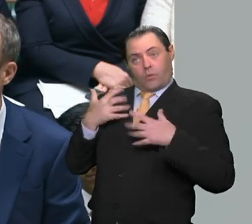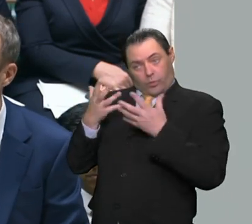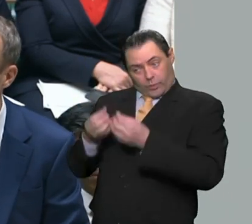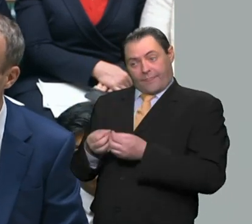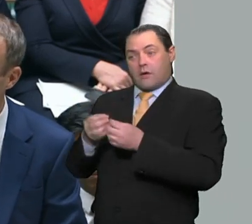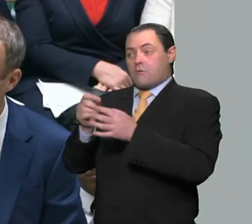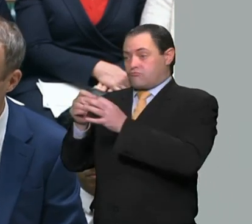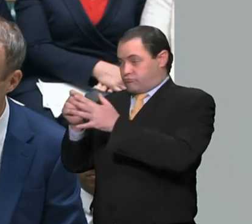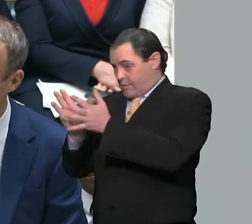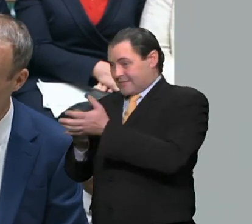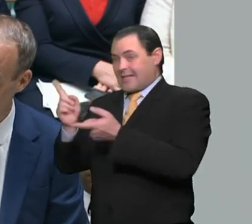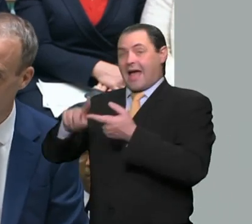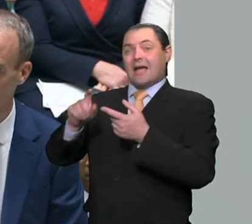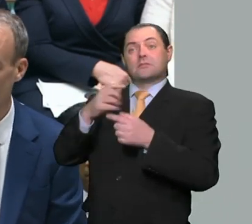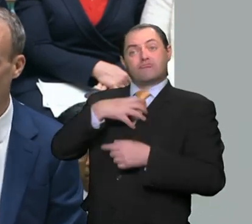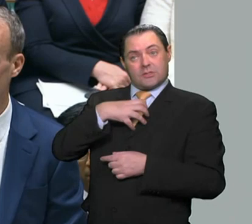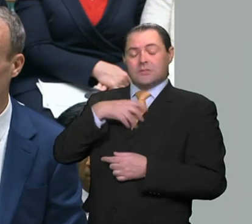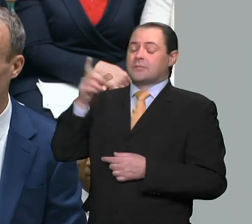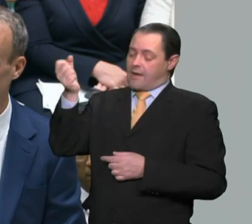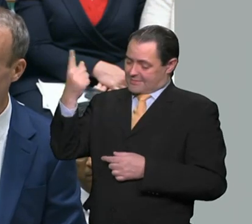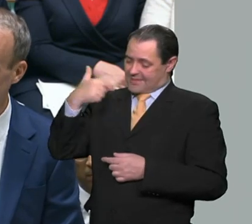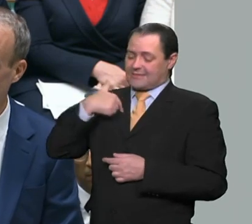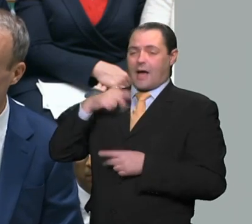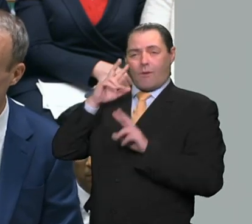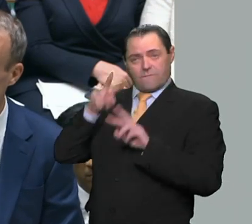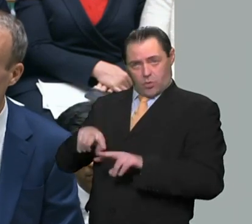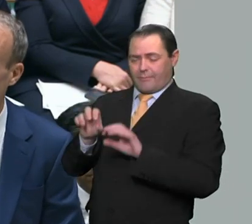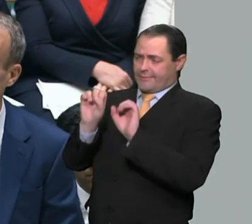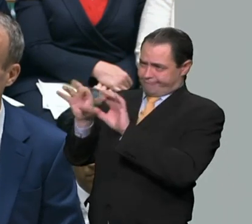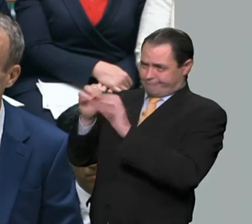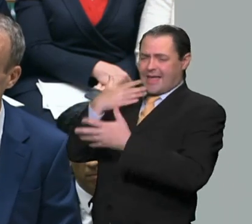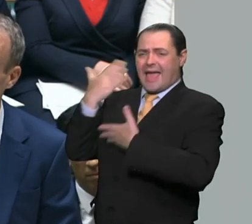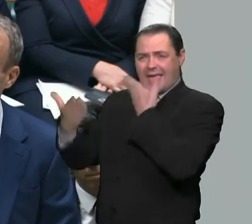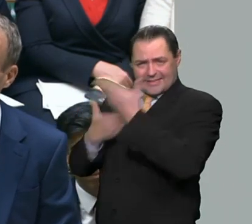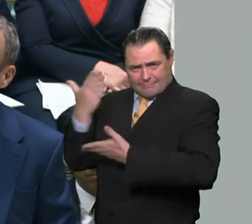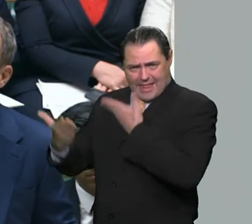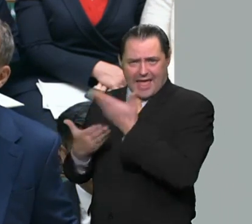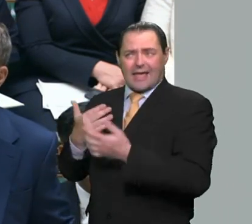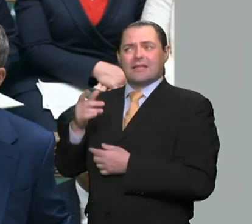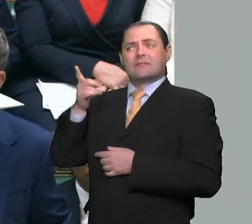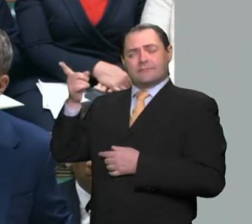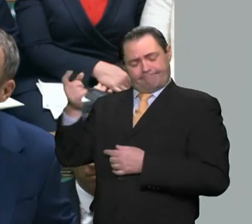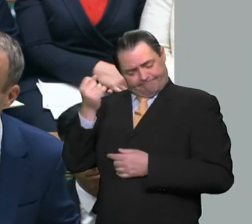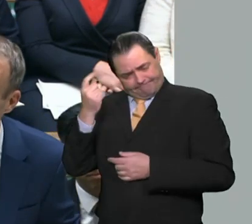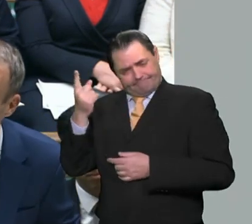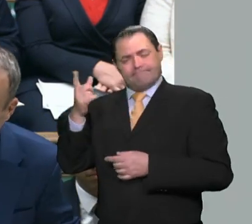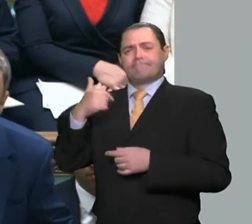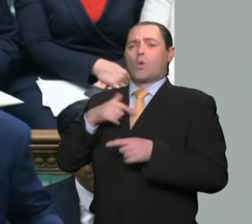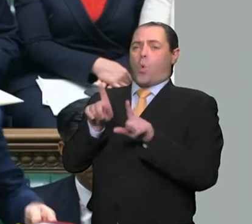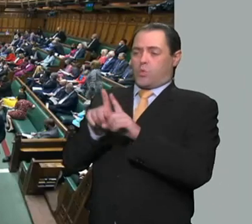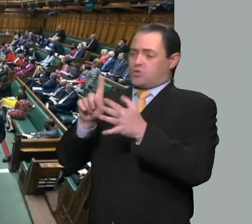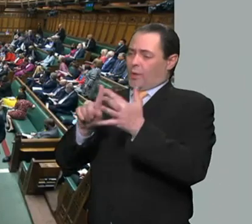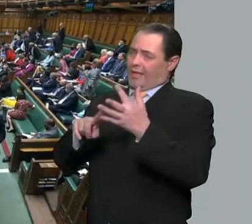and with the President, that he understands our view, and we've explained our position, as well as them taking into account what the EU has